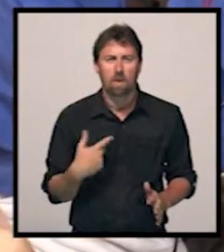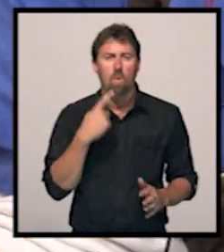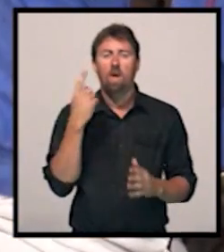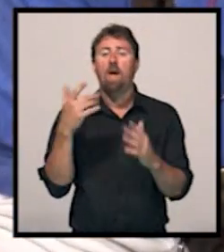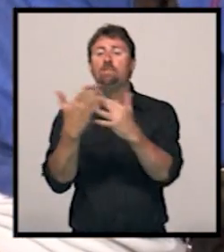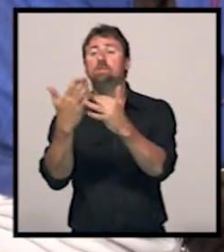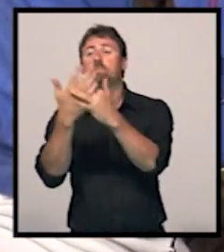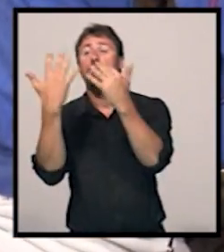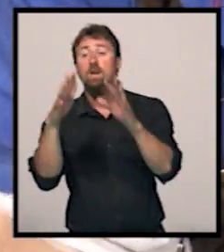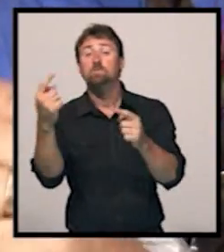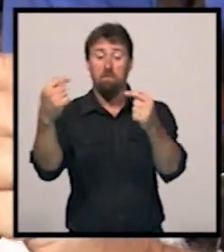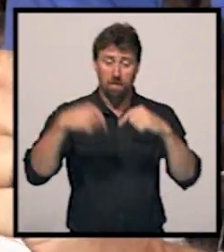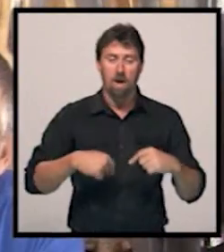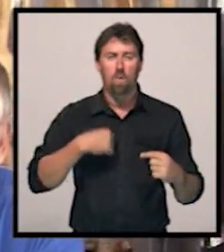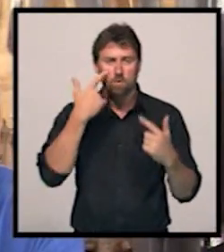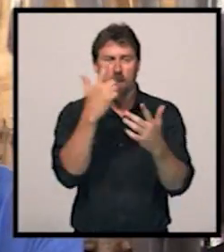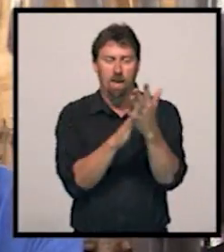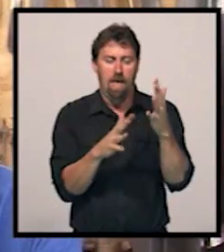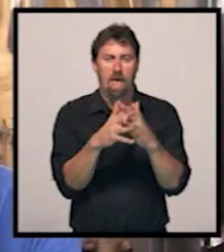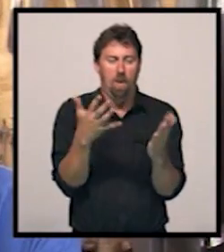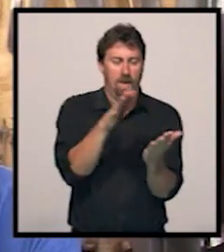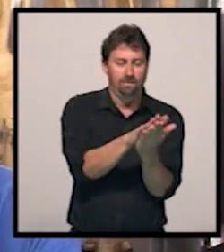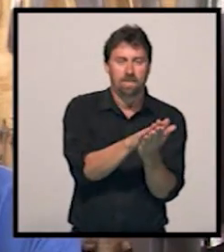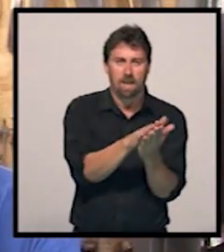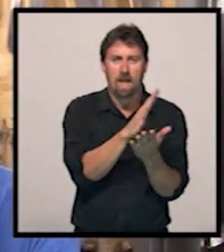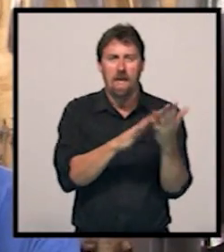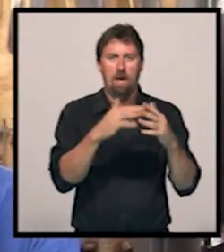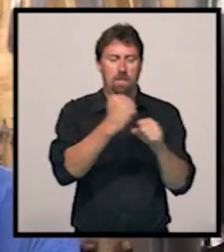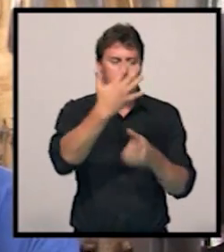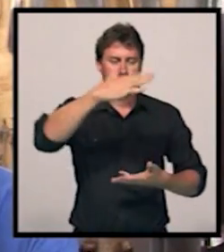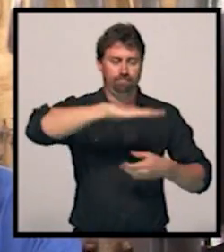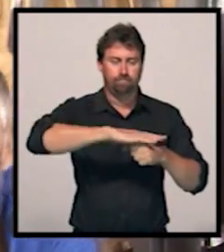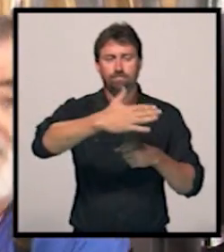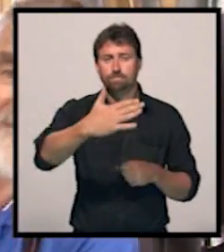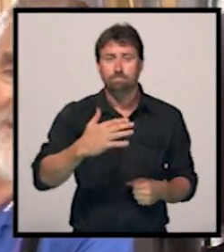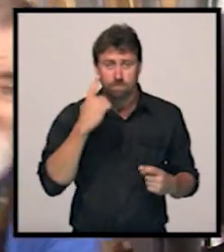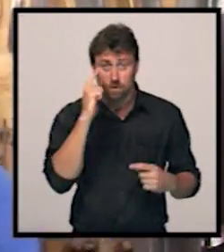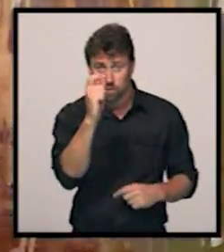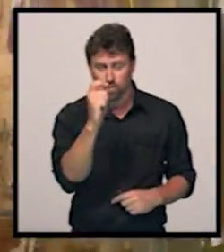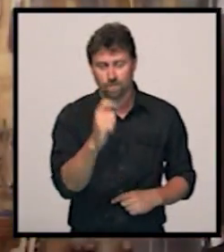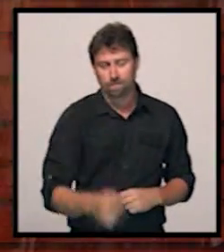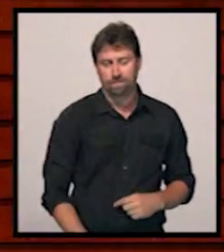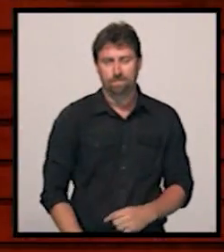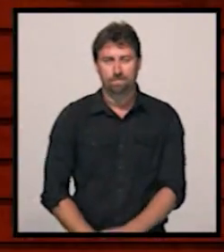up and meld it all together so it looks nice and blended. All right, see you soon.